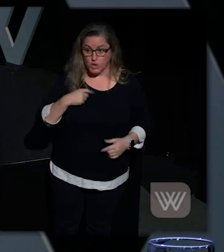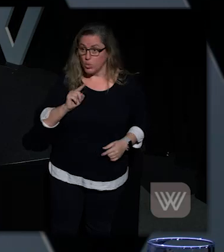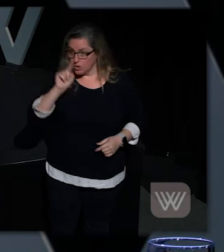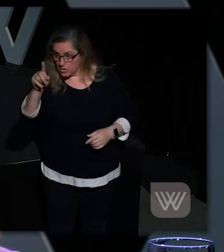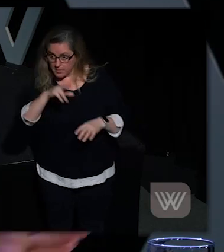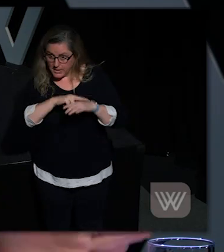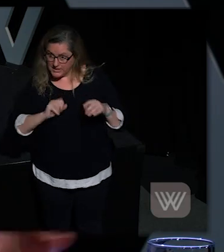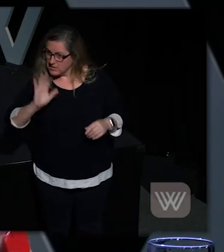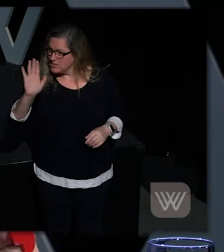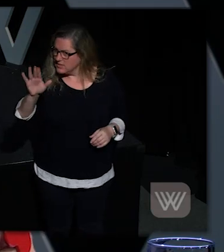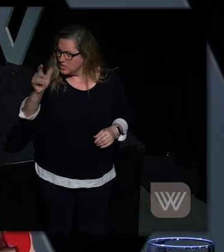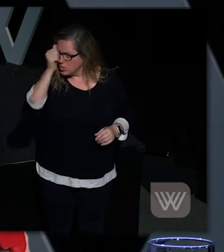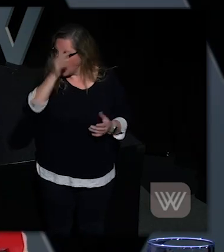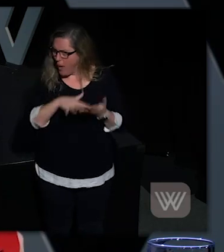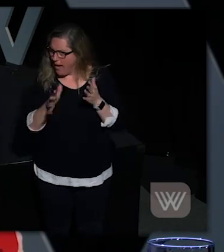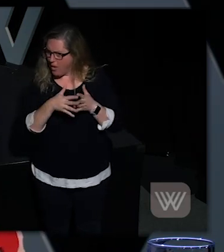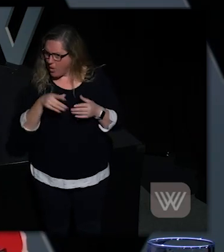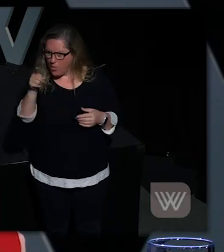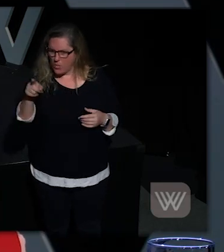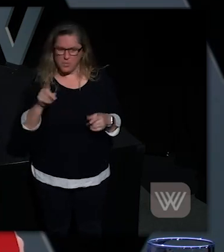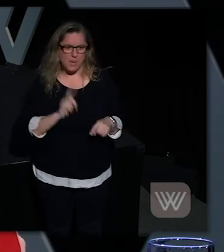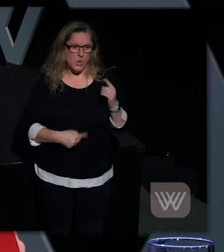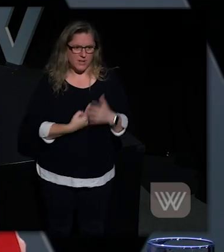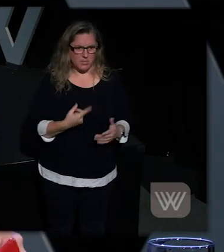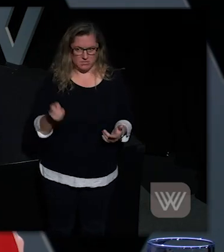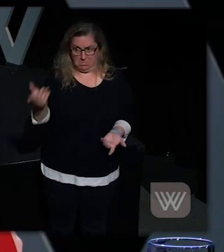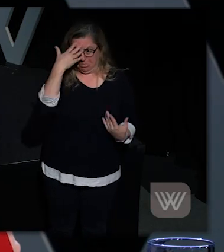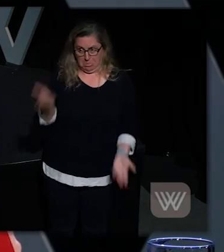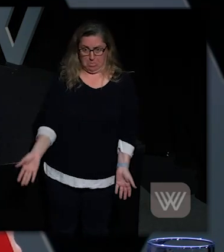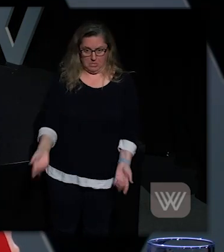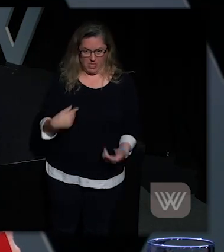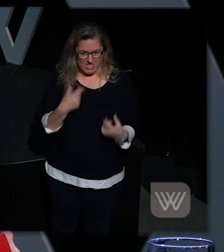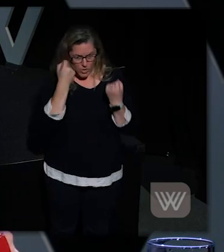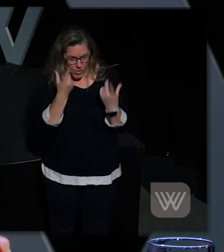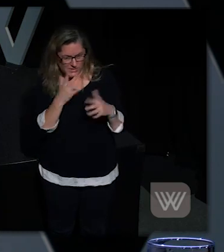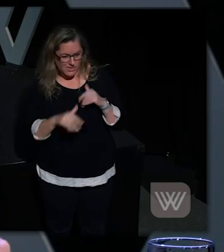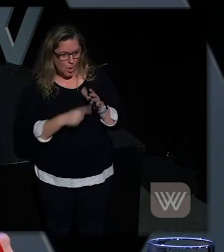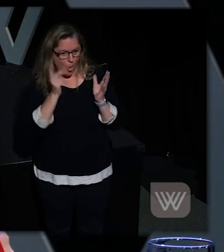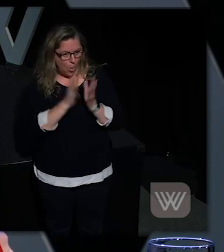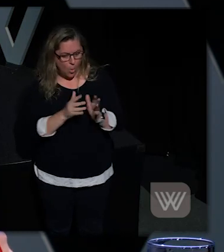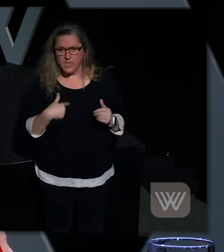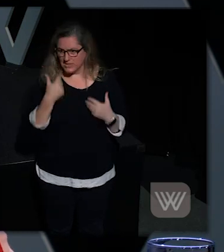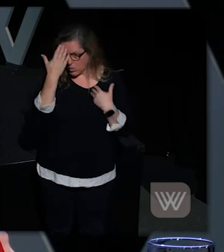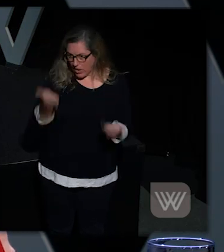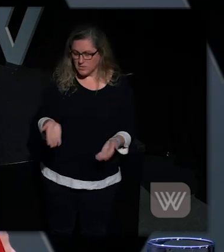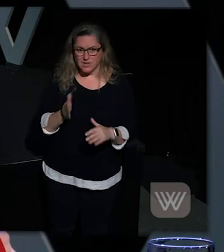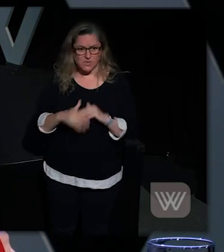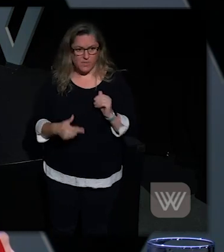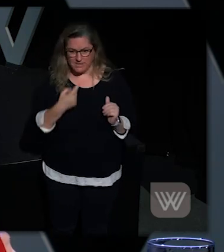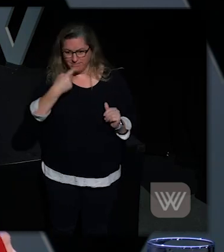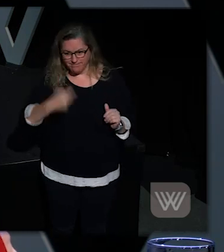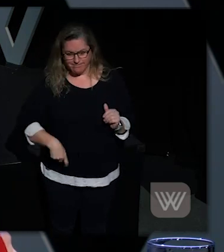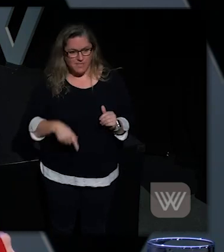a police officer who knows how to deal with this, but mostly you won't. Mostly they don't understand the law, they don't understand the seriousness of it,